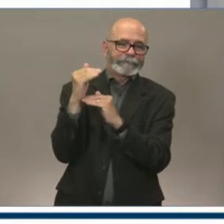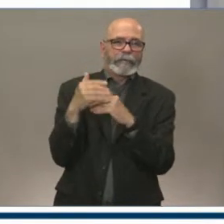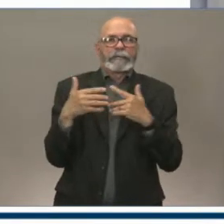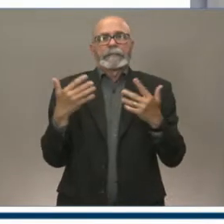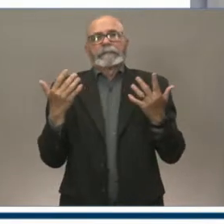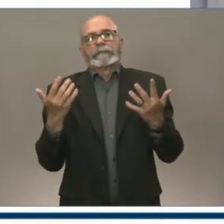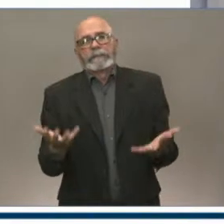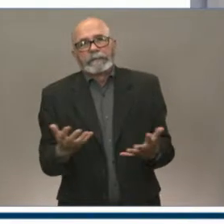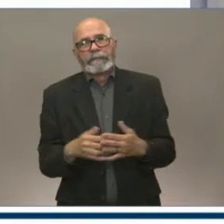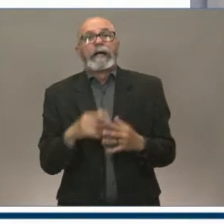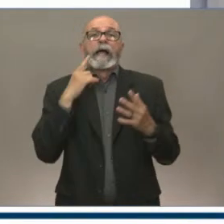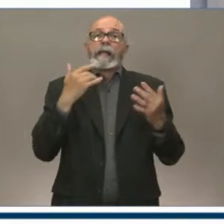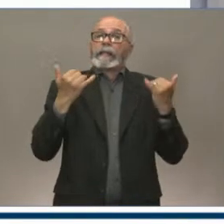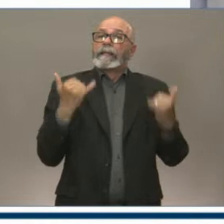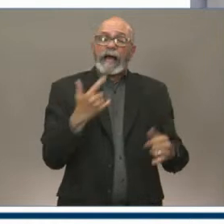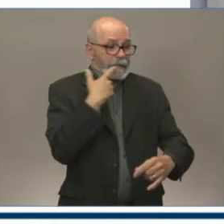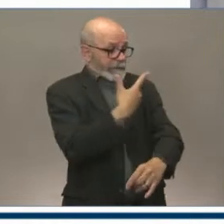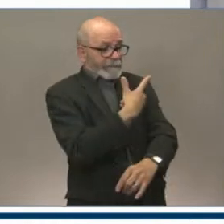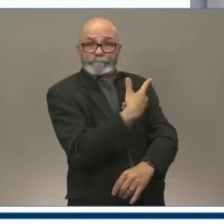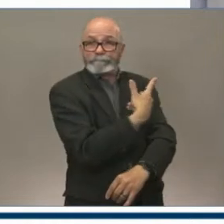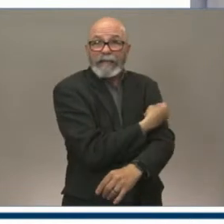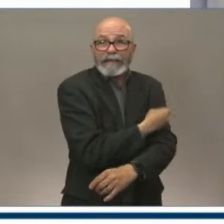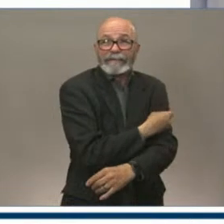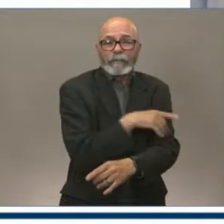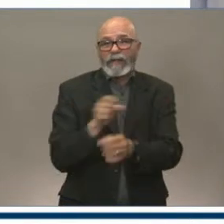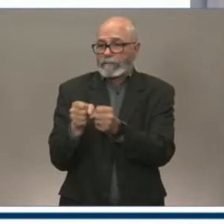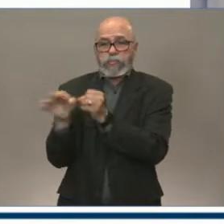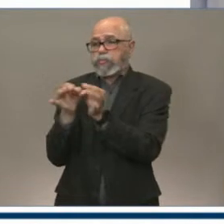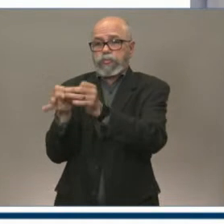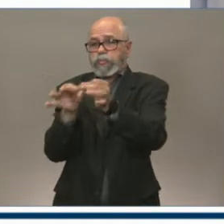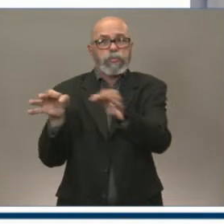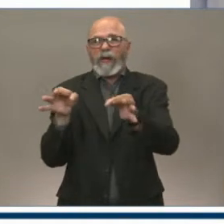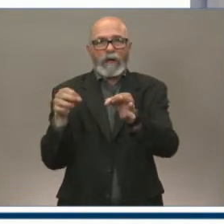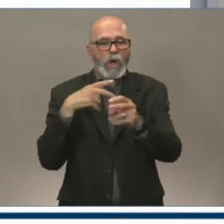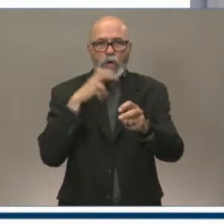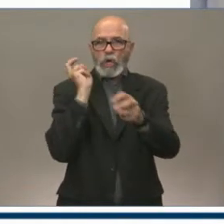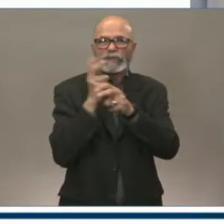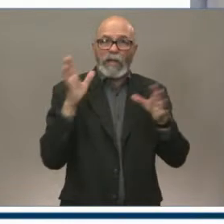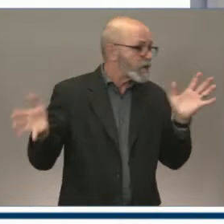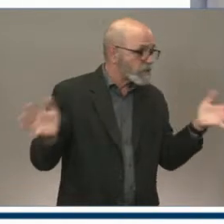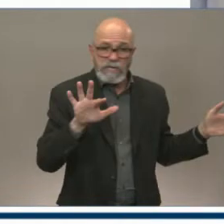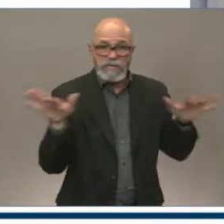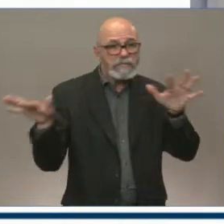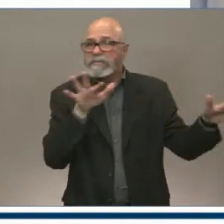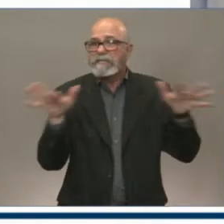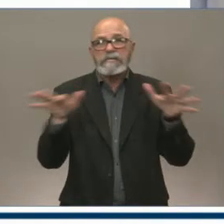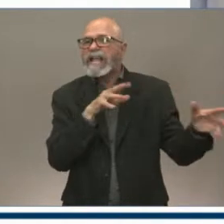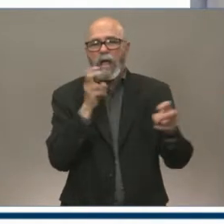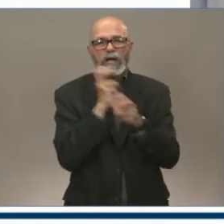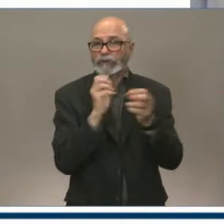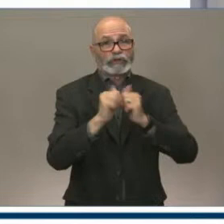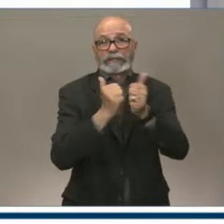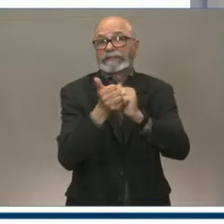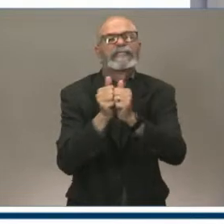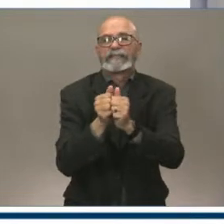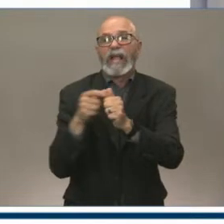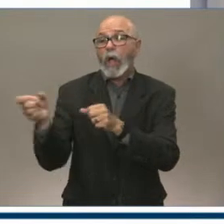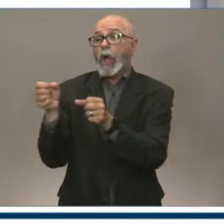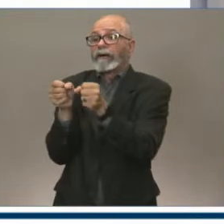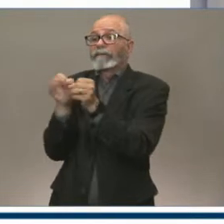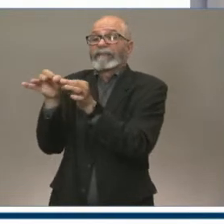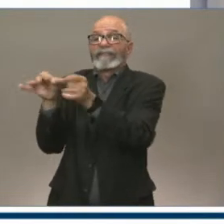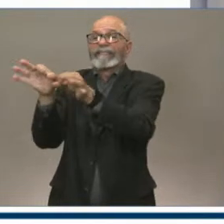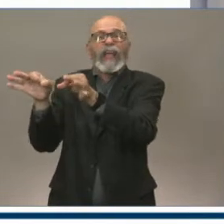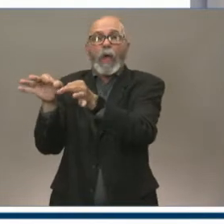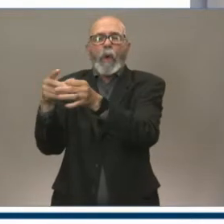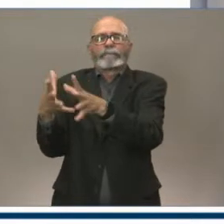vaccine rollout and the variant. And right now, the variant is winning. We have to move fast to slow the spread.